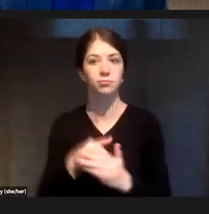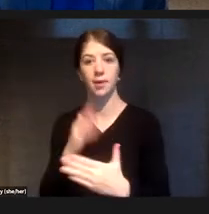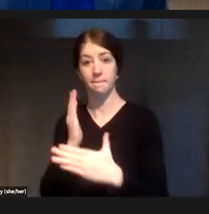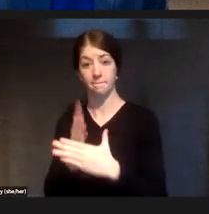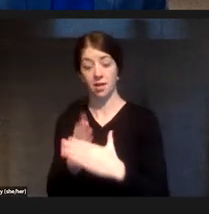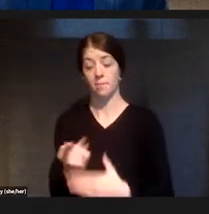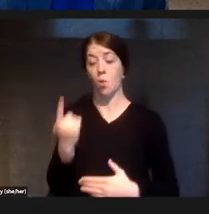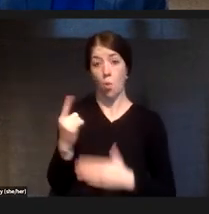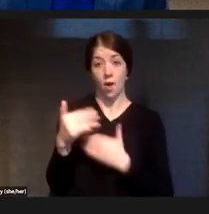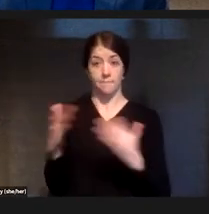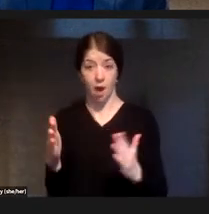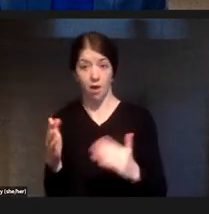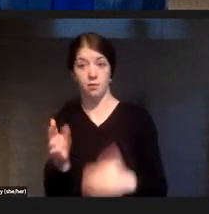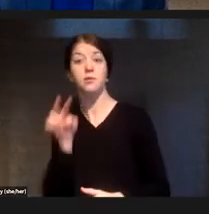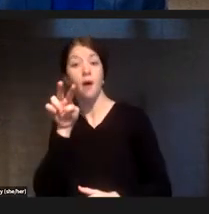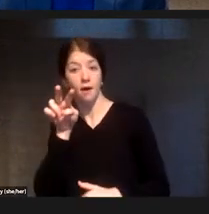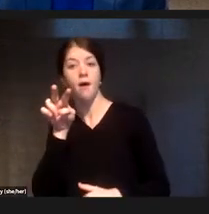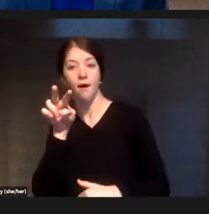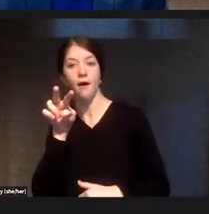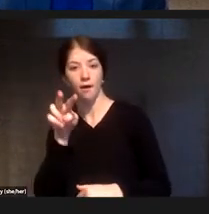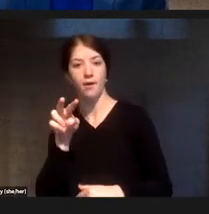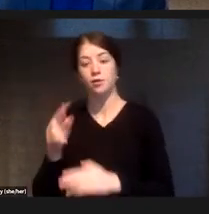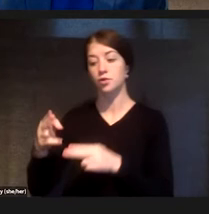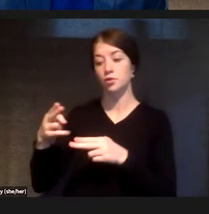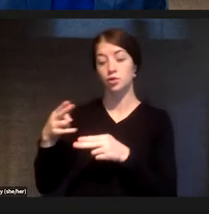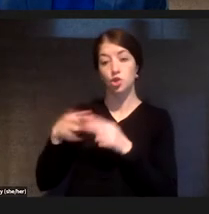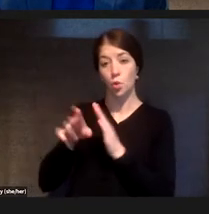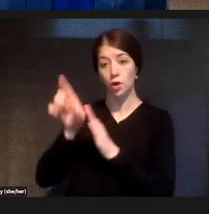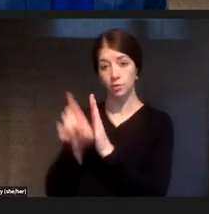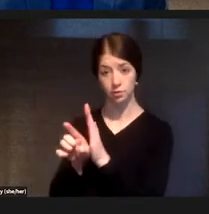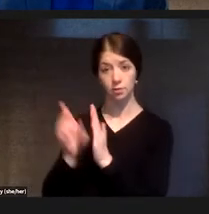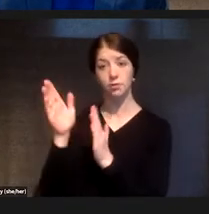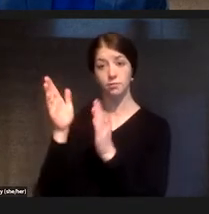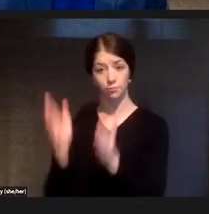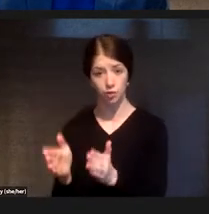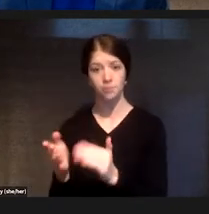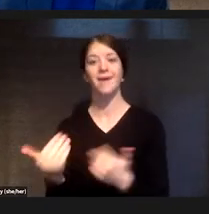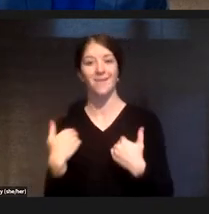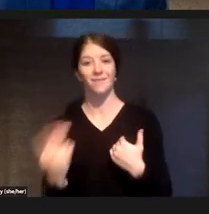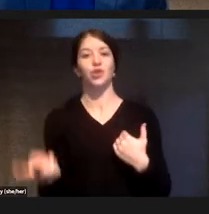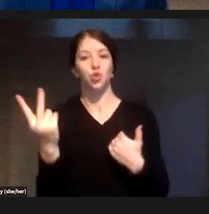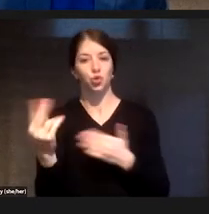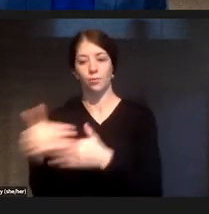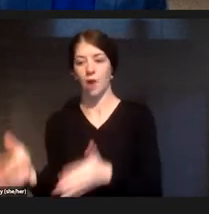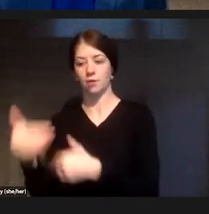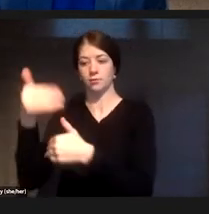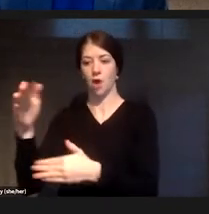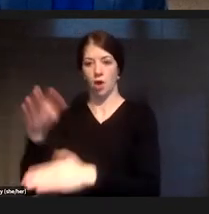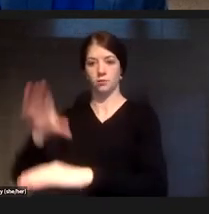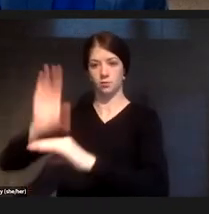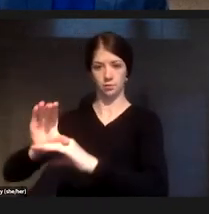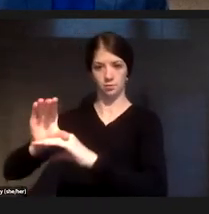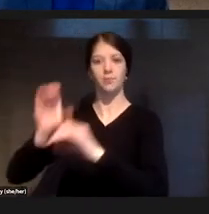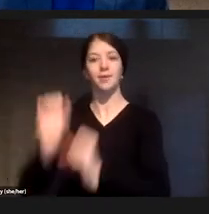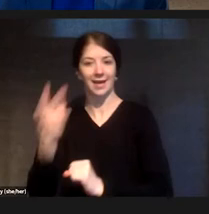box and can see, but now the short individual is on two boxes and can now see. Under that image, it says